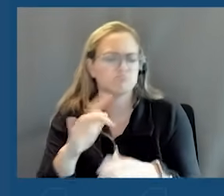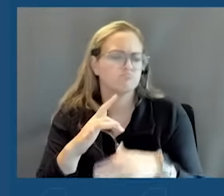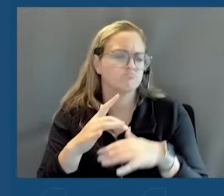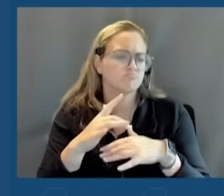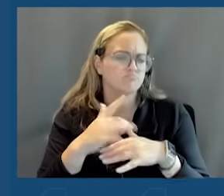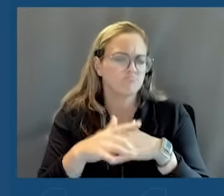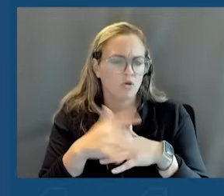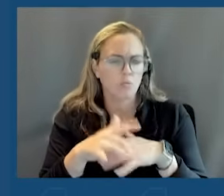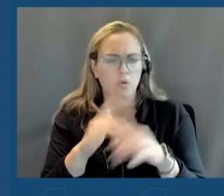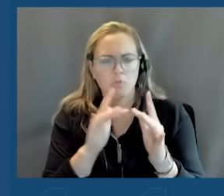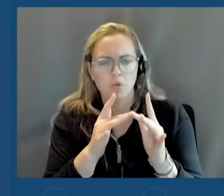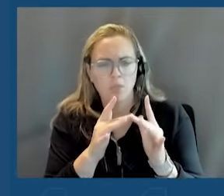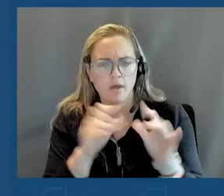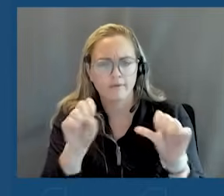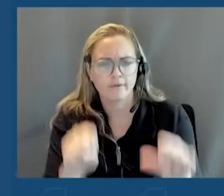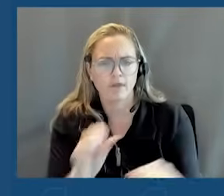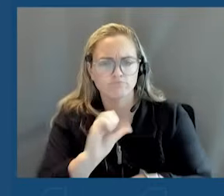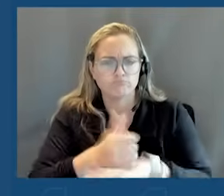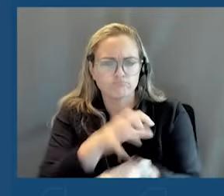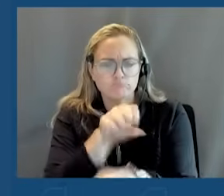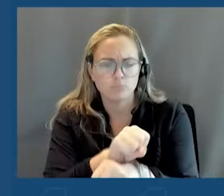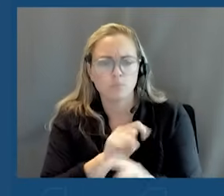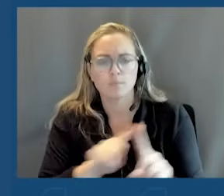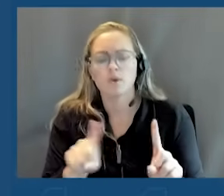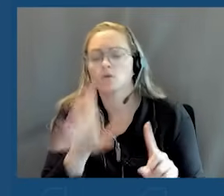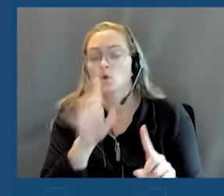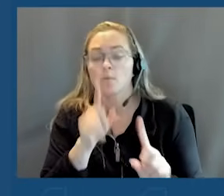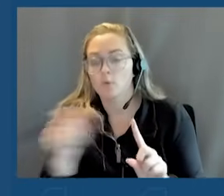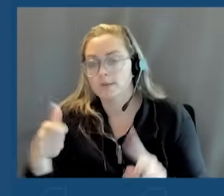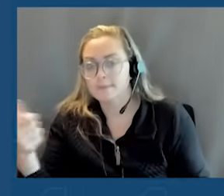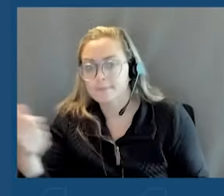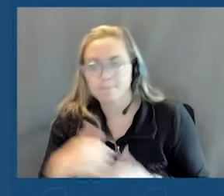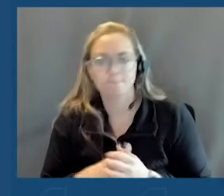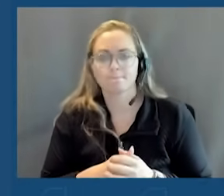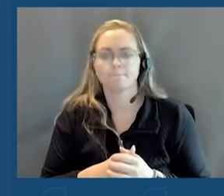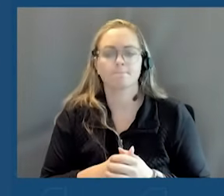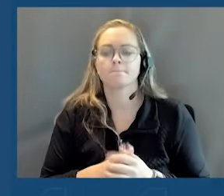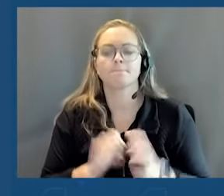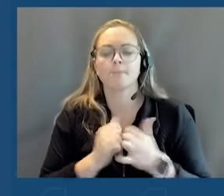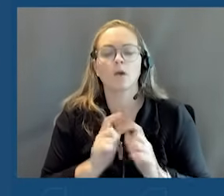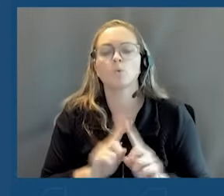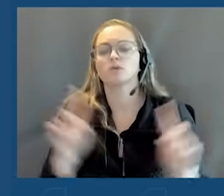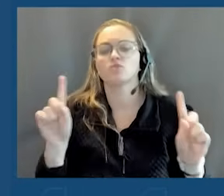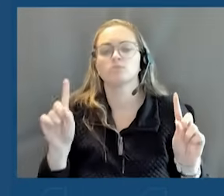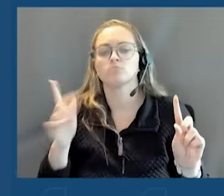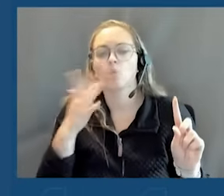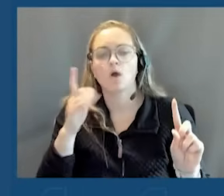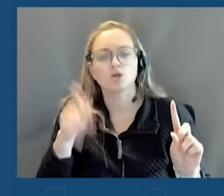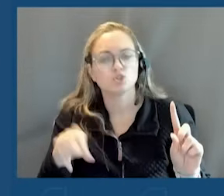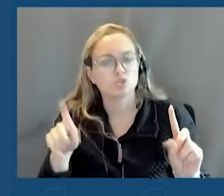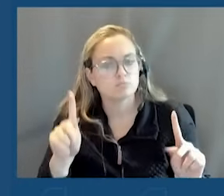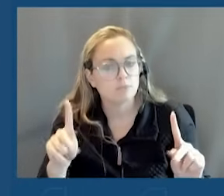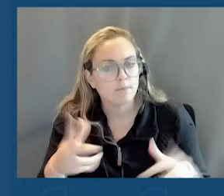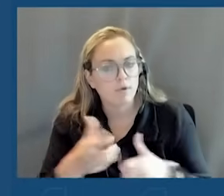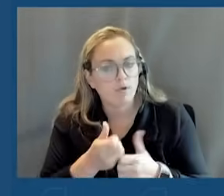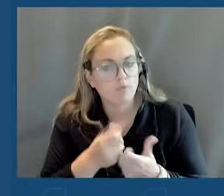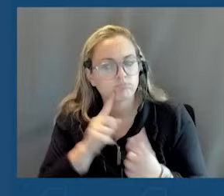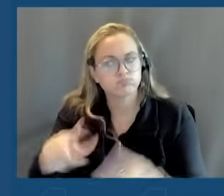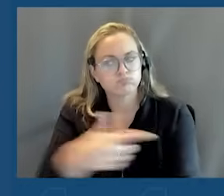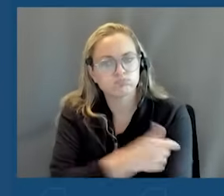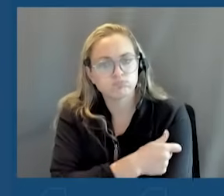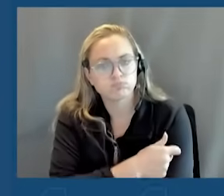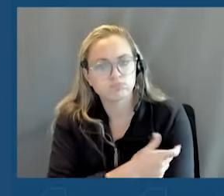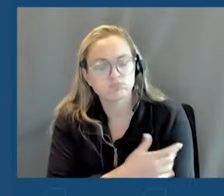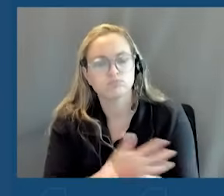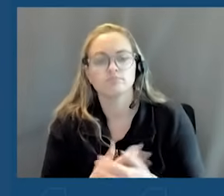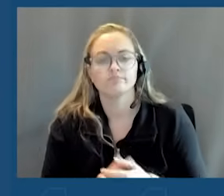minutes. And what I want to talk about is what's different about this vaccine and why should people get it? A couple of points.